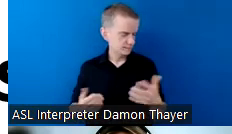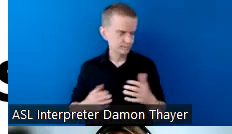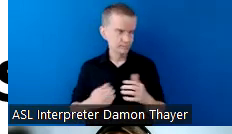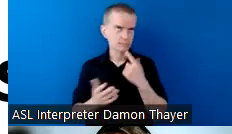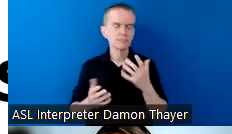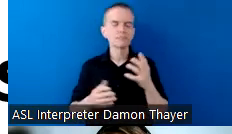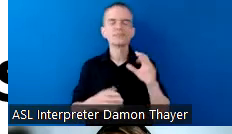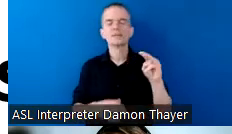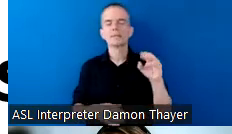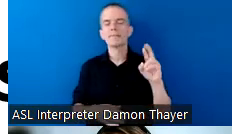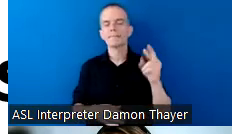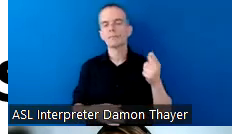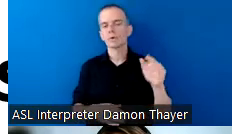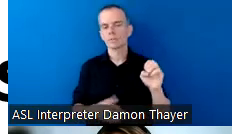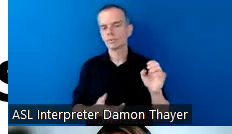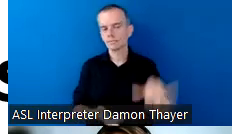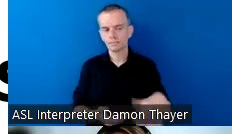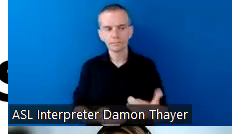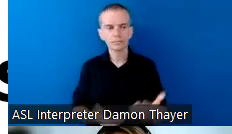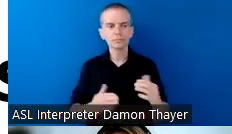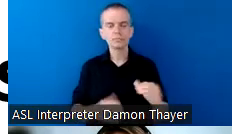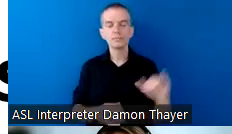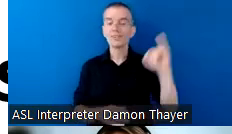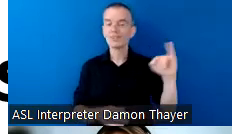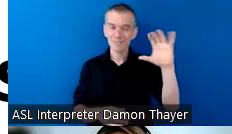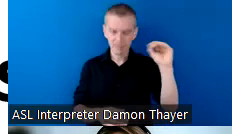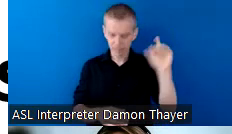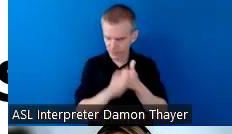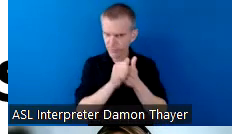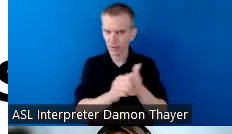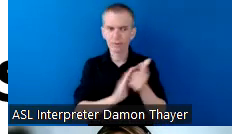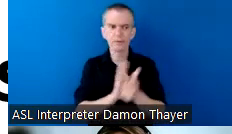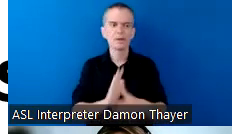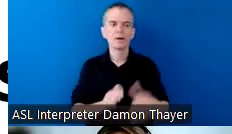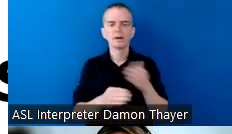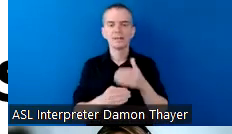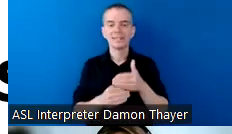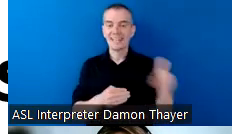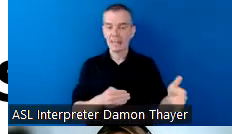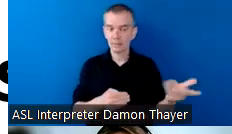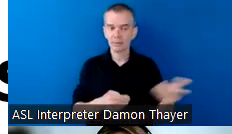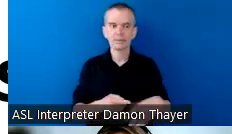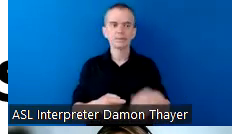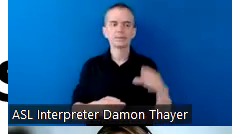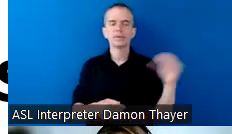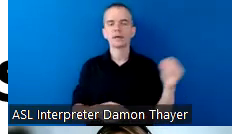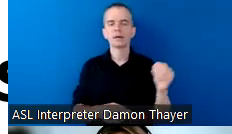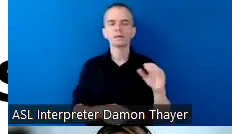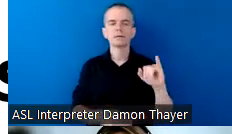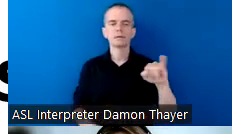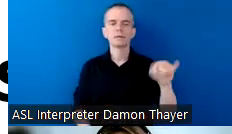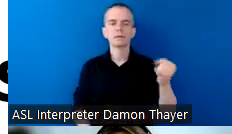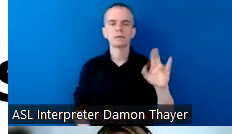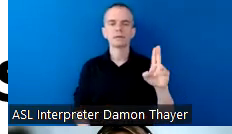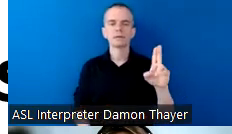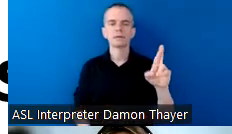mortgages and things like that. Insurers have to follow fair housing laws. Neighbors, jurisdictions, so that means like cities and counties have